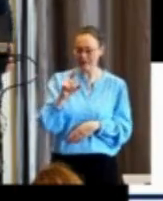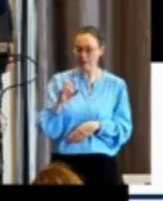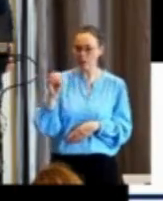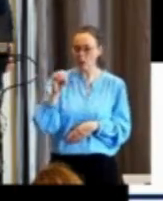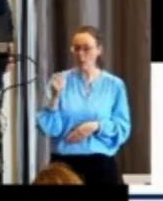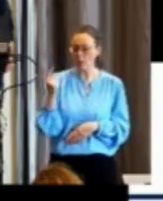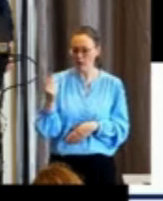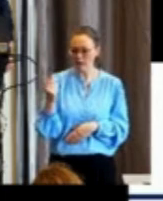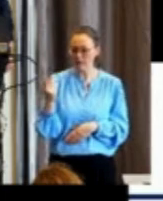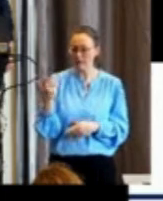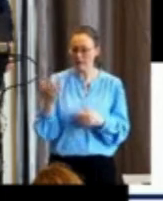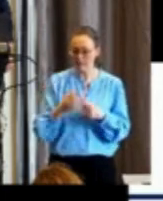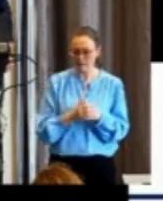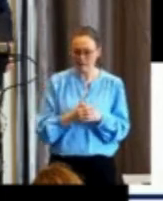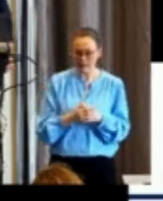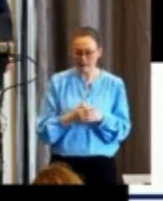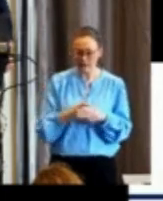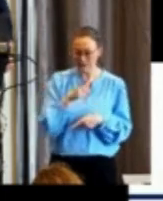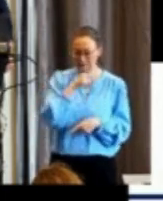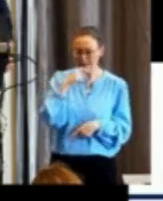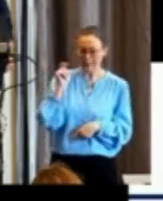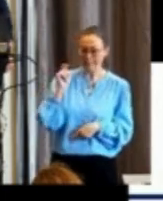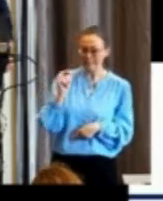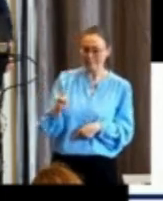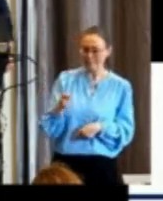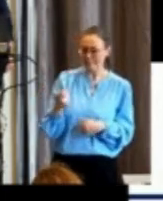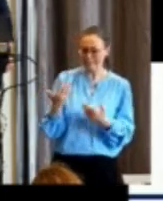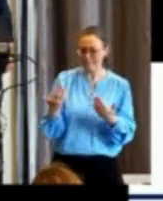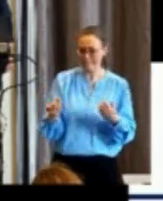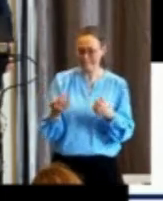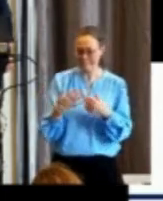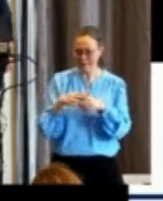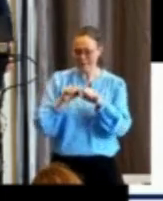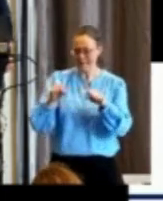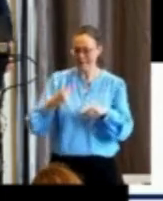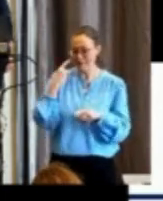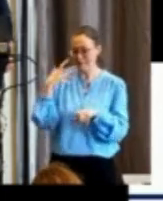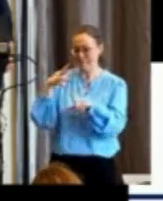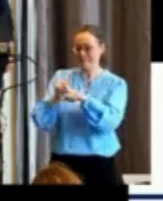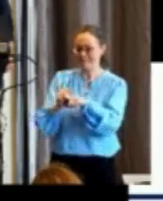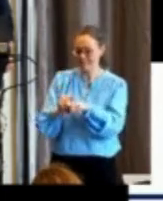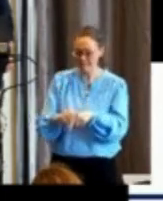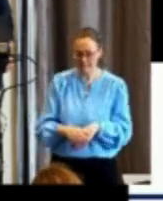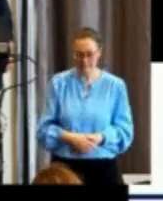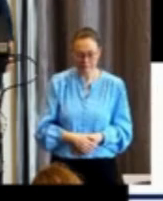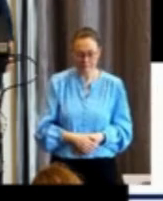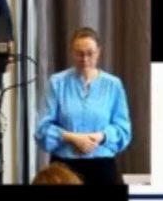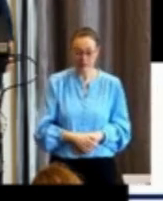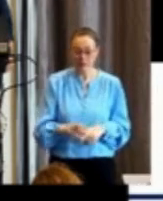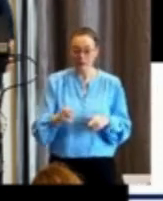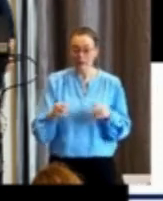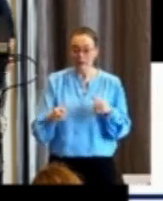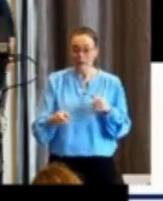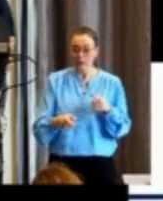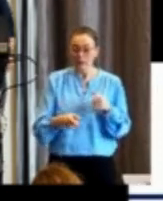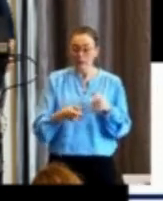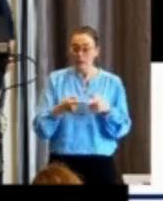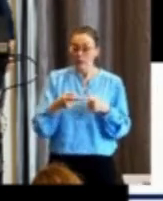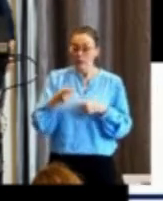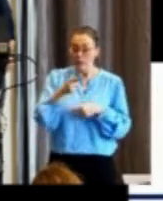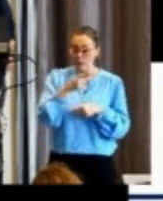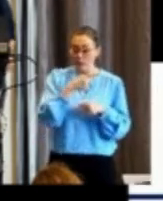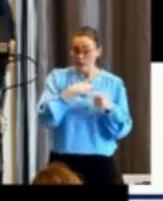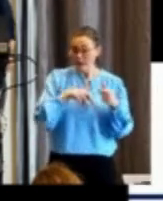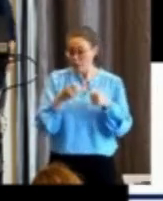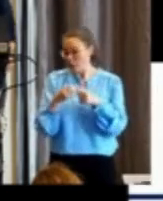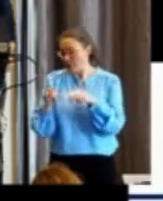just a nomenclature system that we've come up when we detect them. We and other